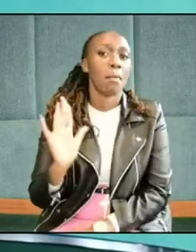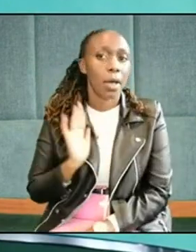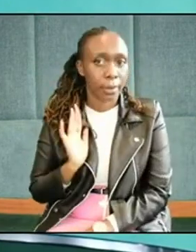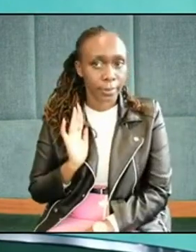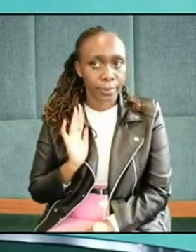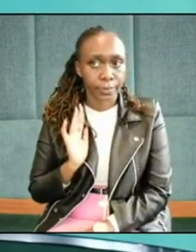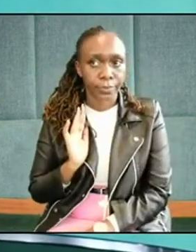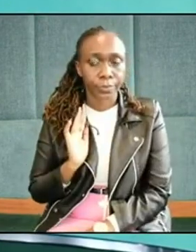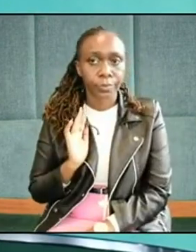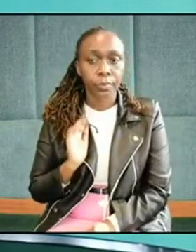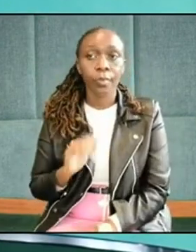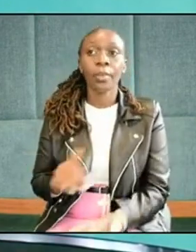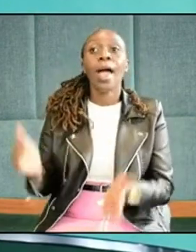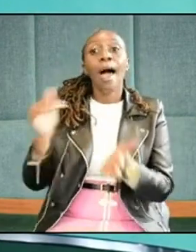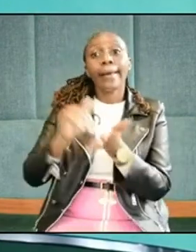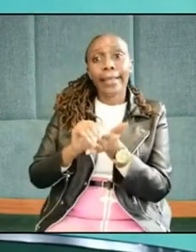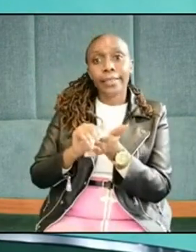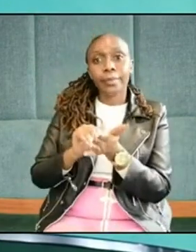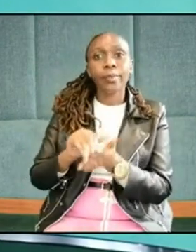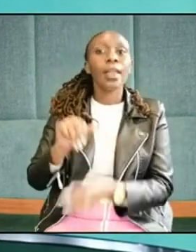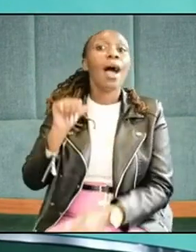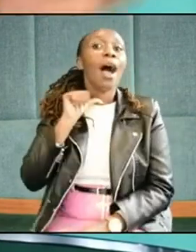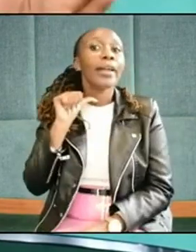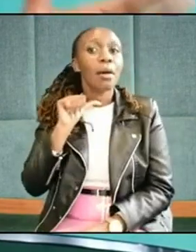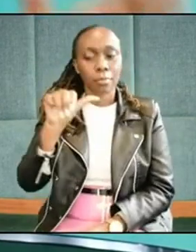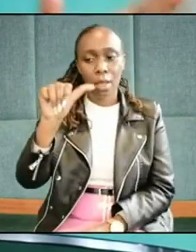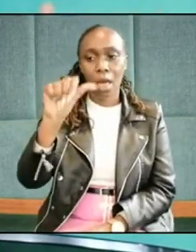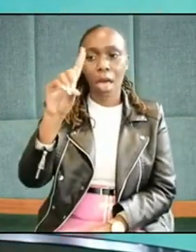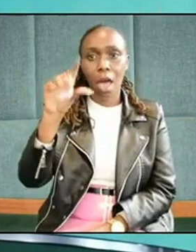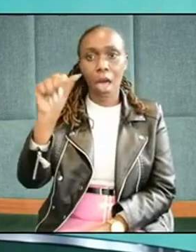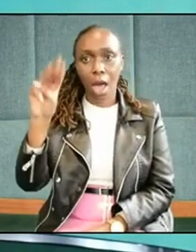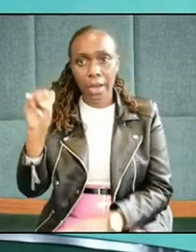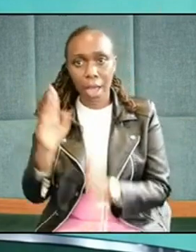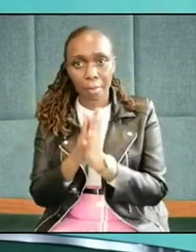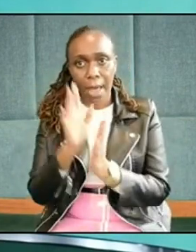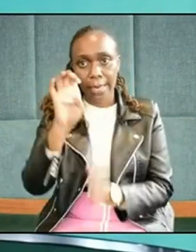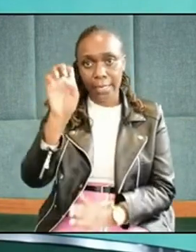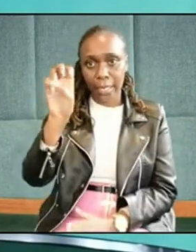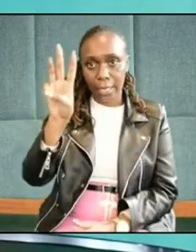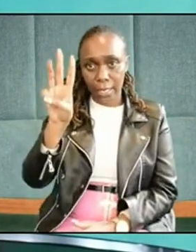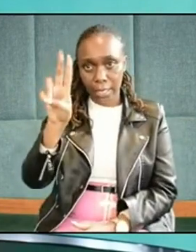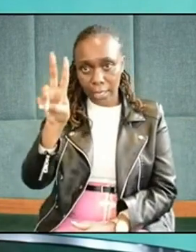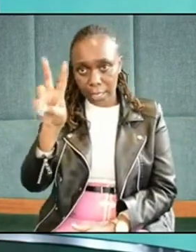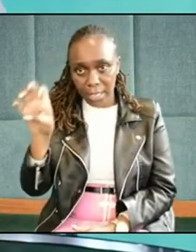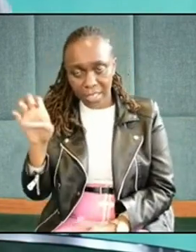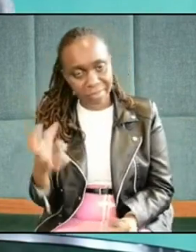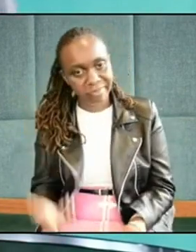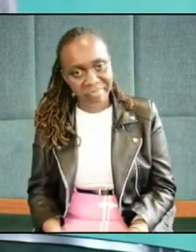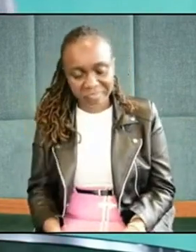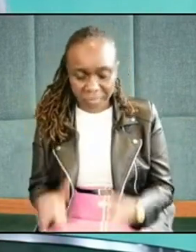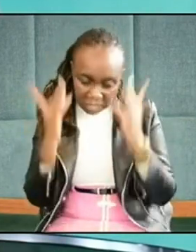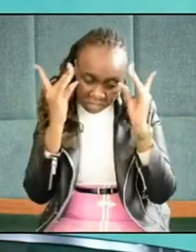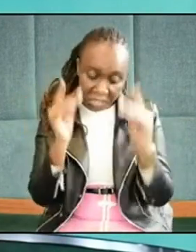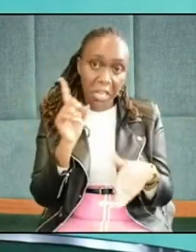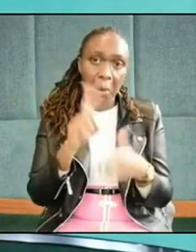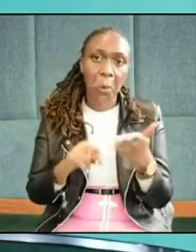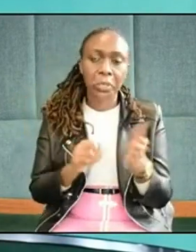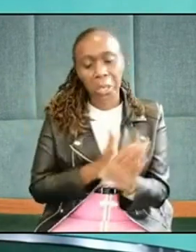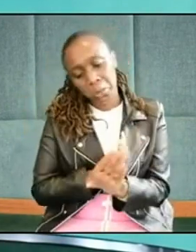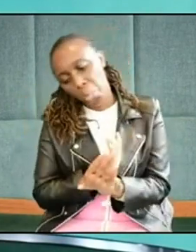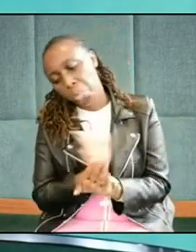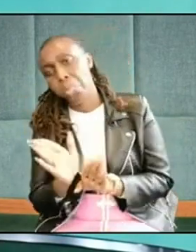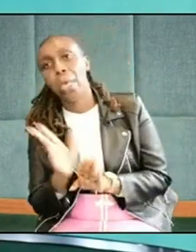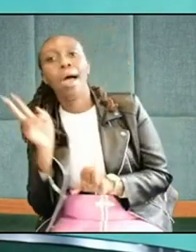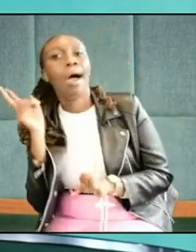And then Adam and Eve decided to sin and listen to a different voice. And that was the voice of the devil. And